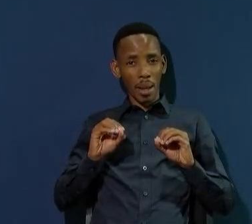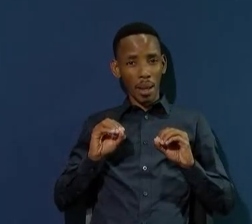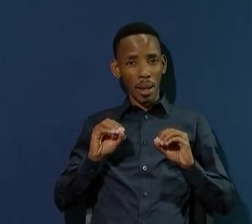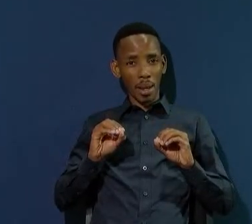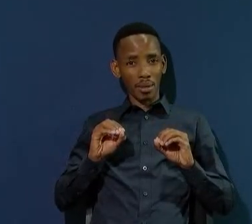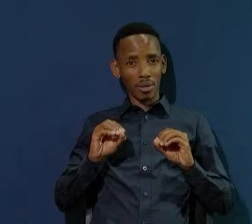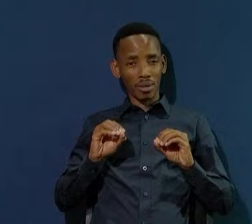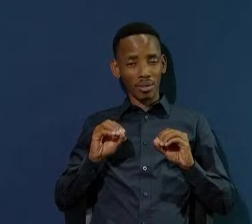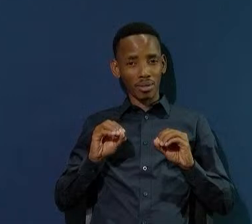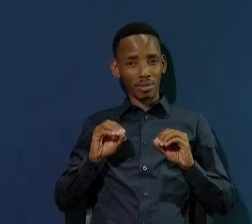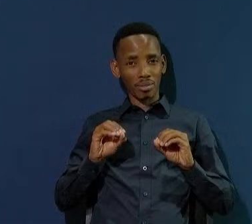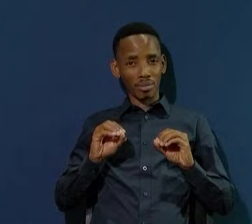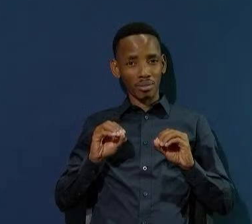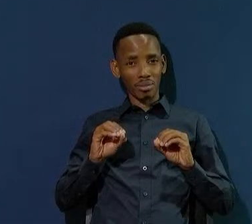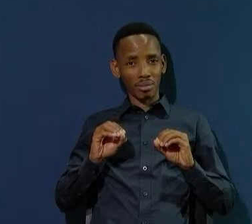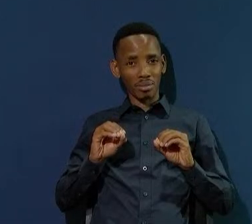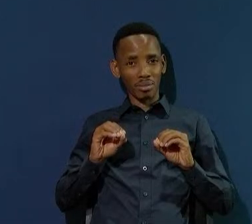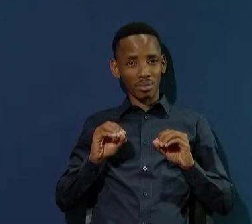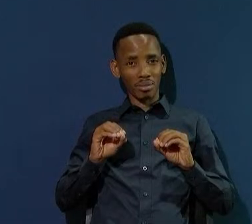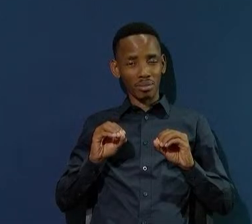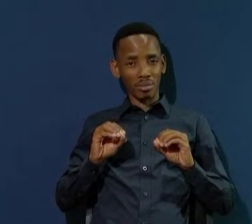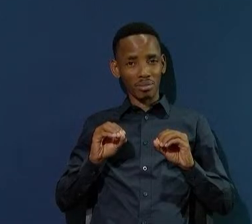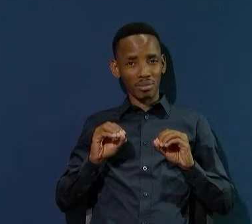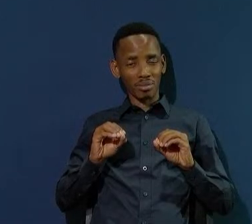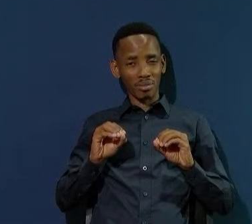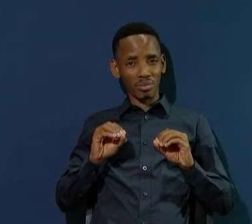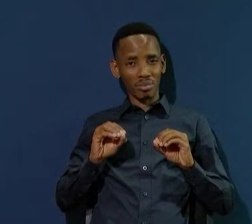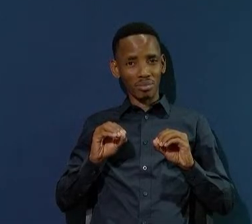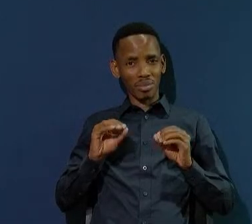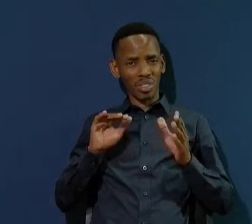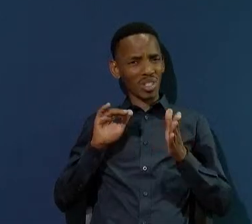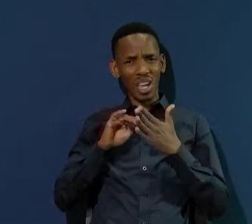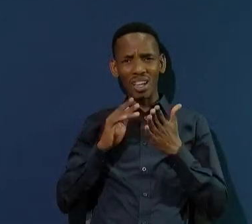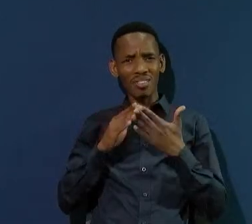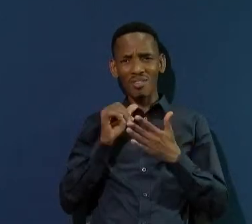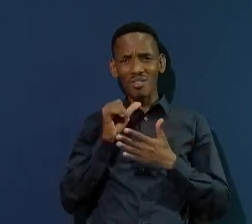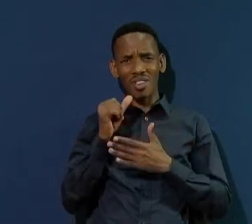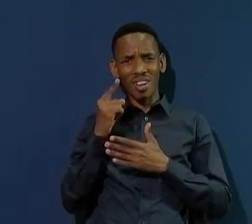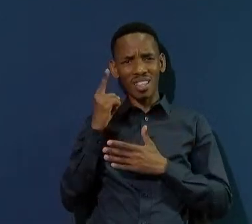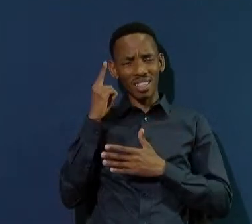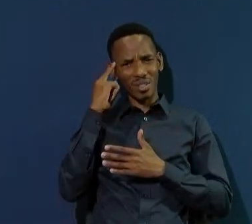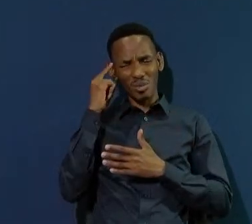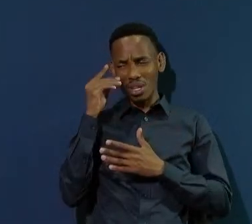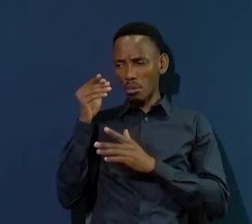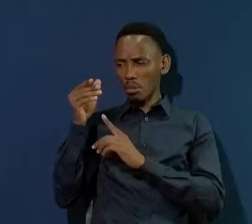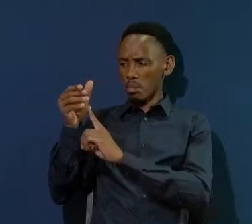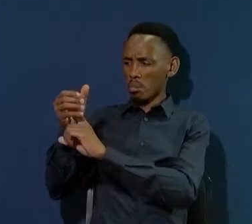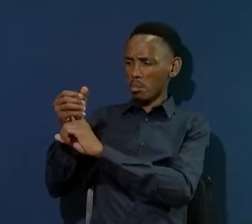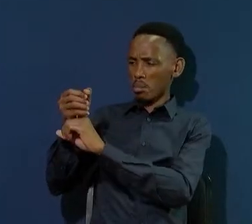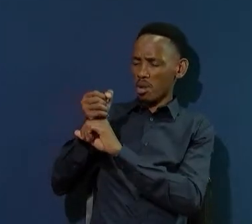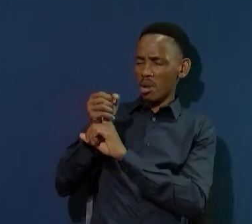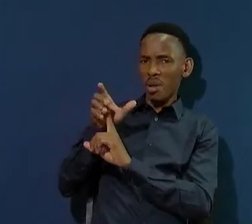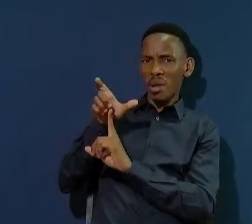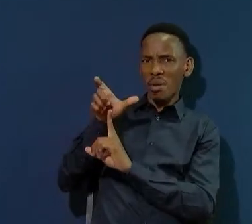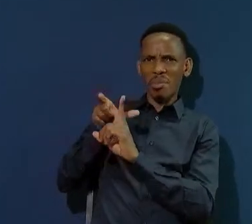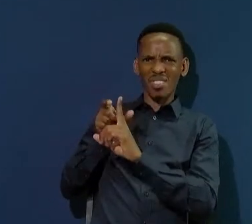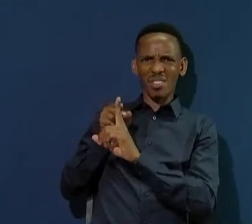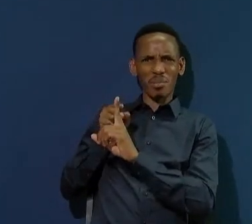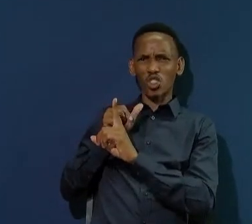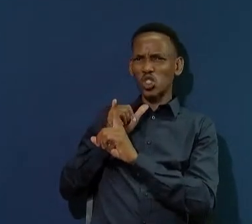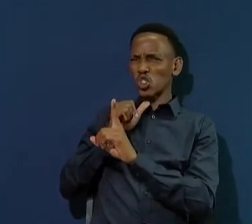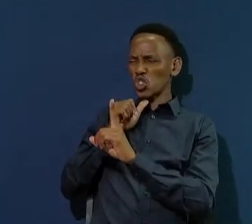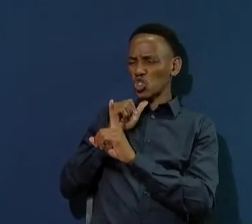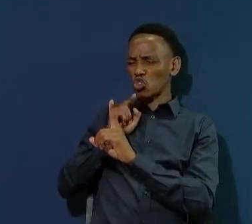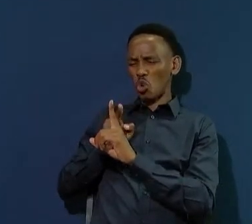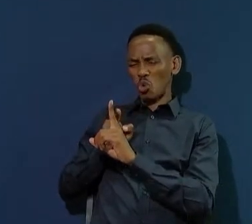in brackets, to in quotes, to you bring in somebody who you are not sure of.